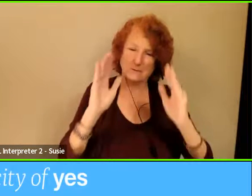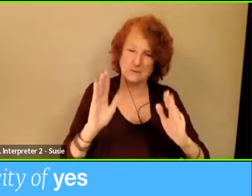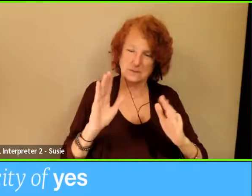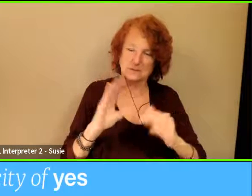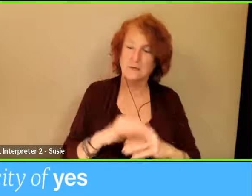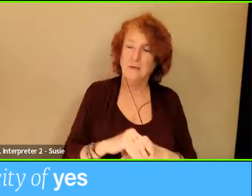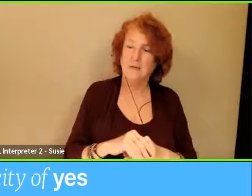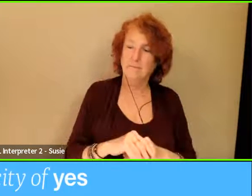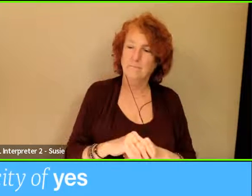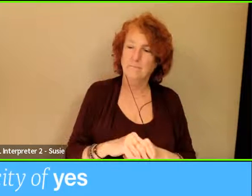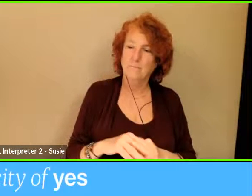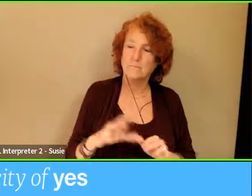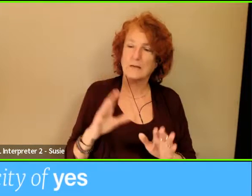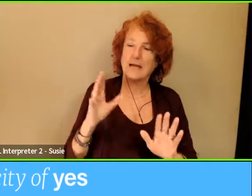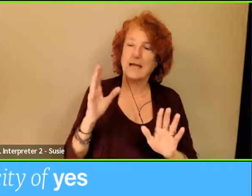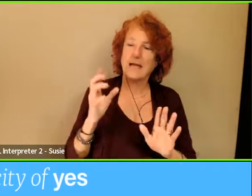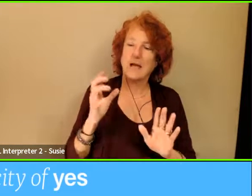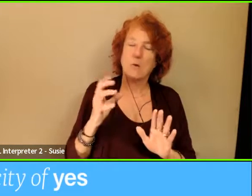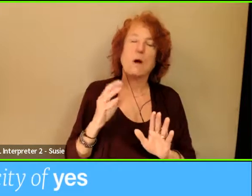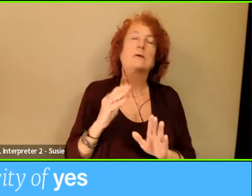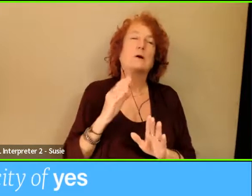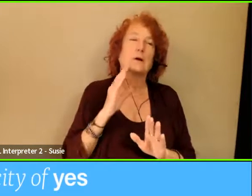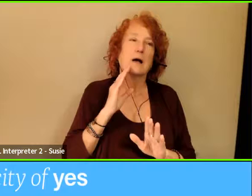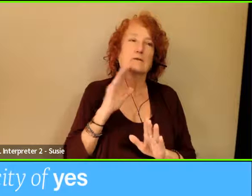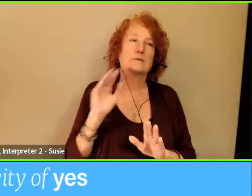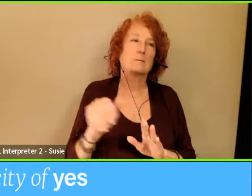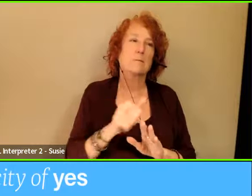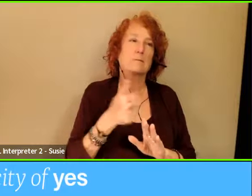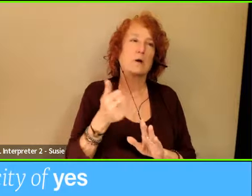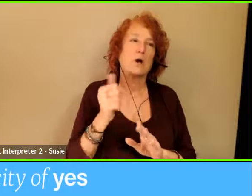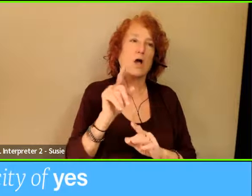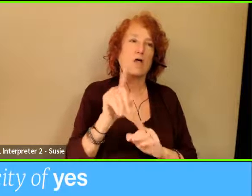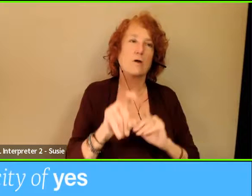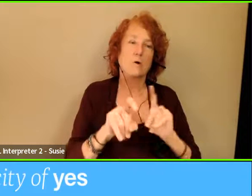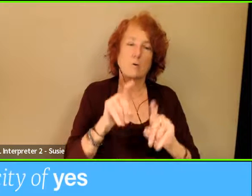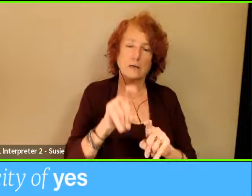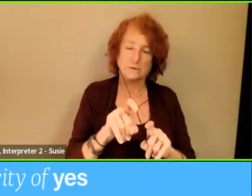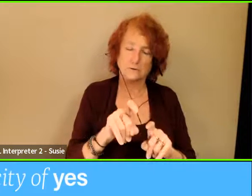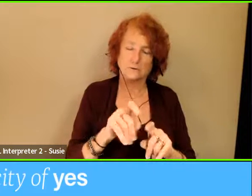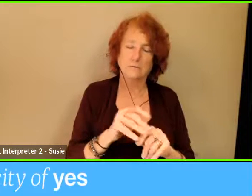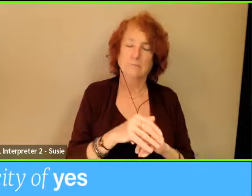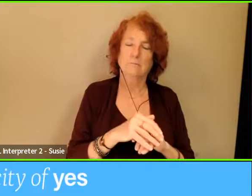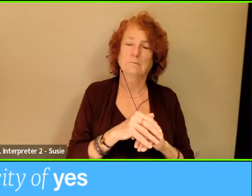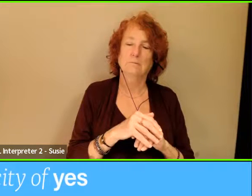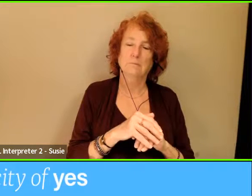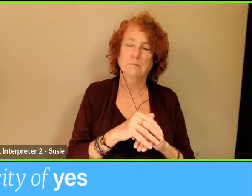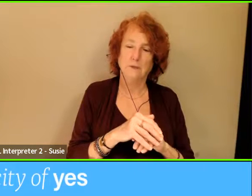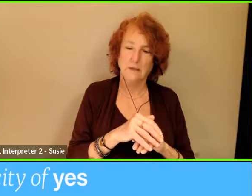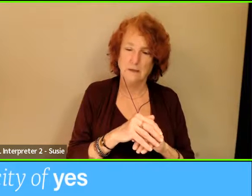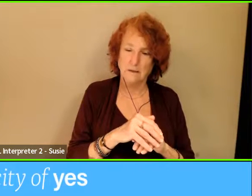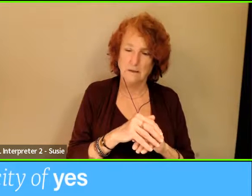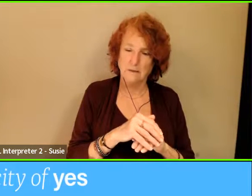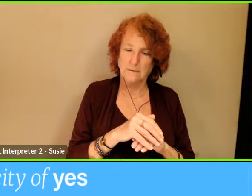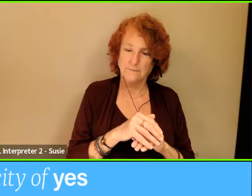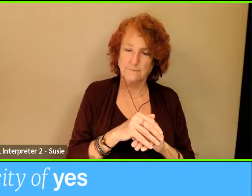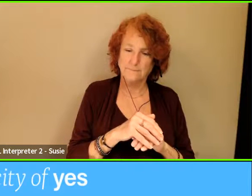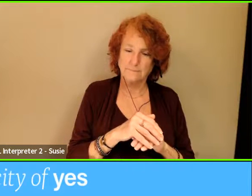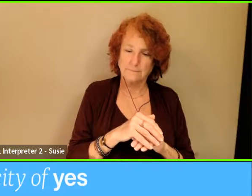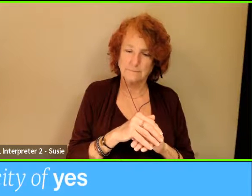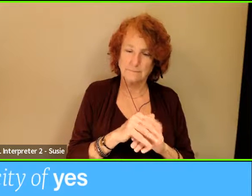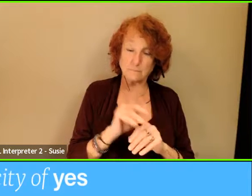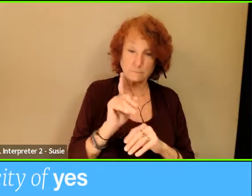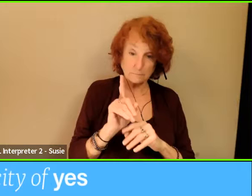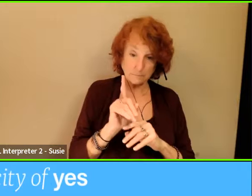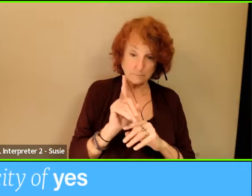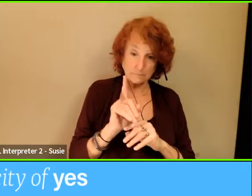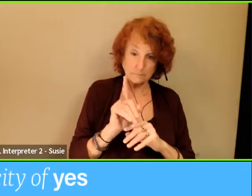I do want to acknowledge some of the questions that she did, that Lucy asked in the chat as well. One of them is